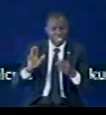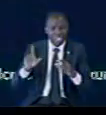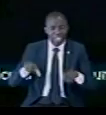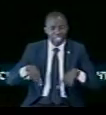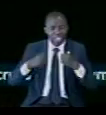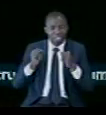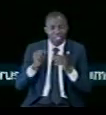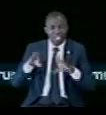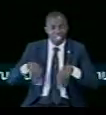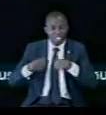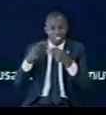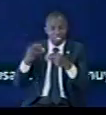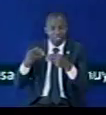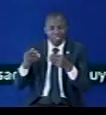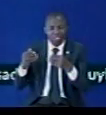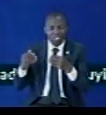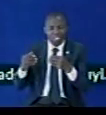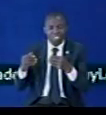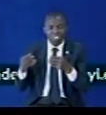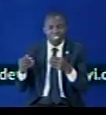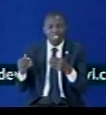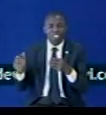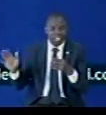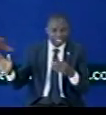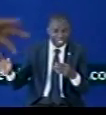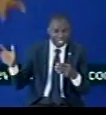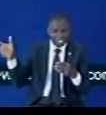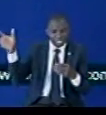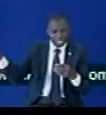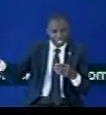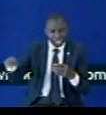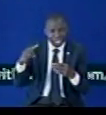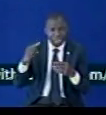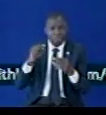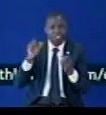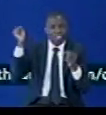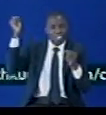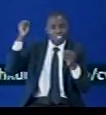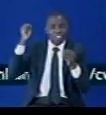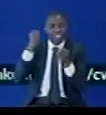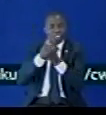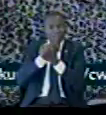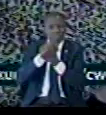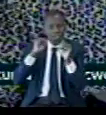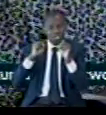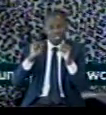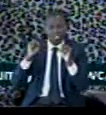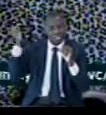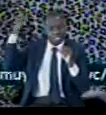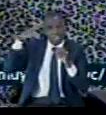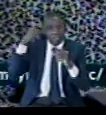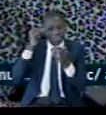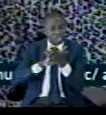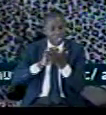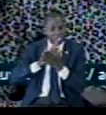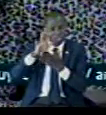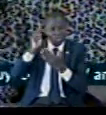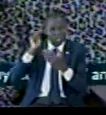favor and grace for righteous living in Jesus' name.